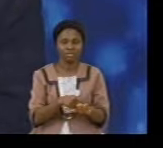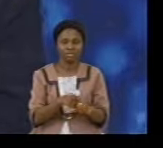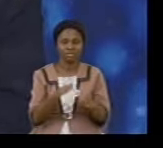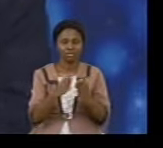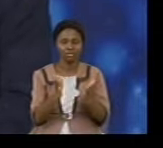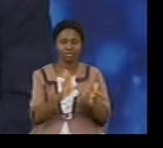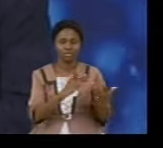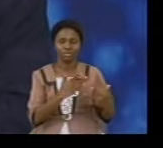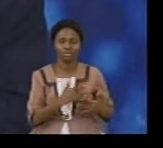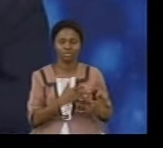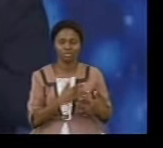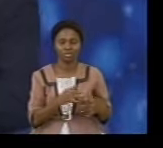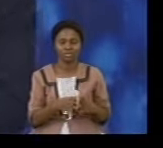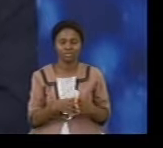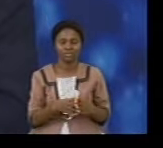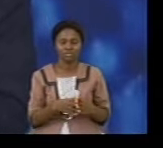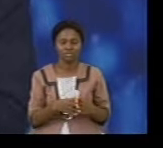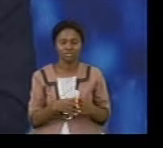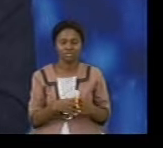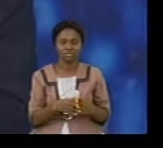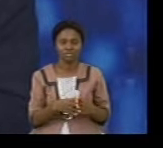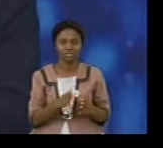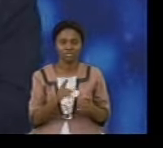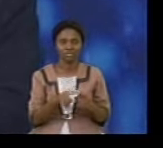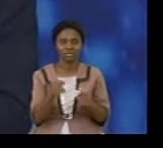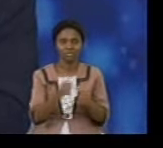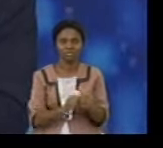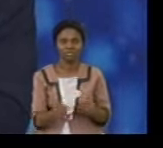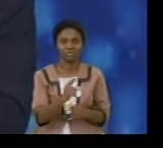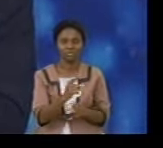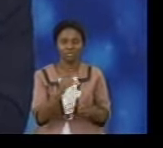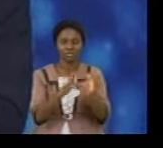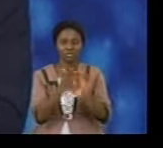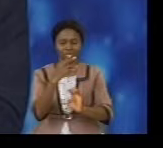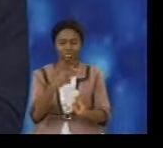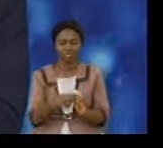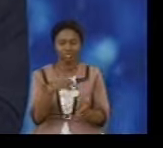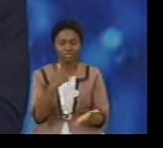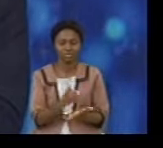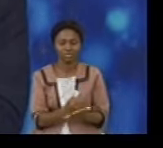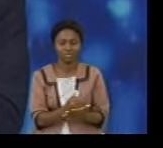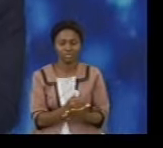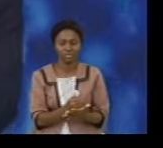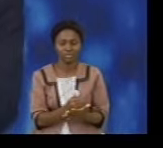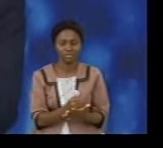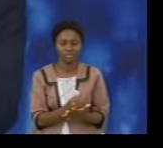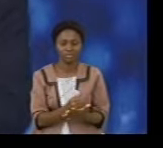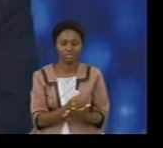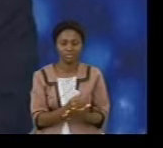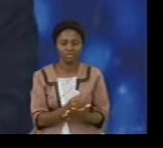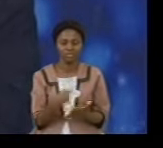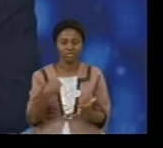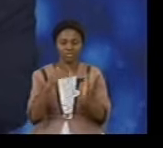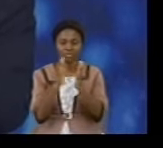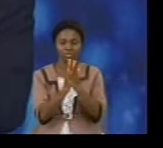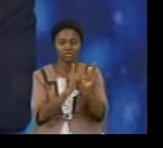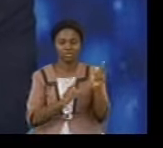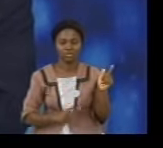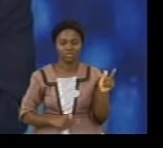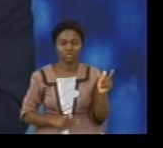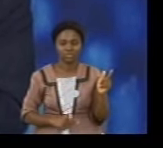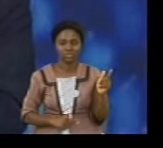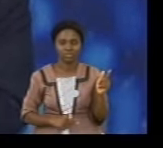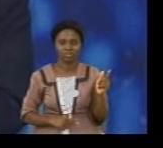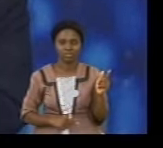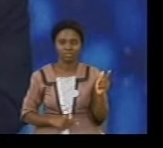the scriptures to everyone in Jesus' name. And we pray, Lord, your